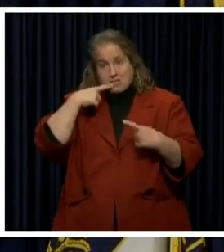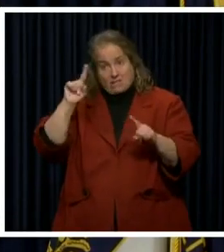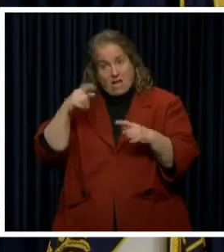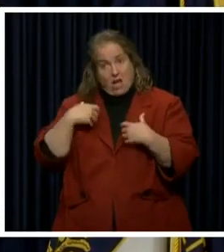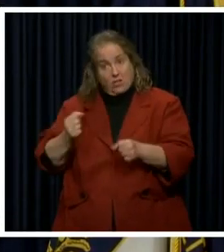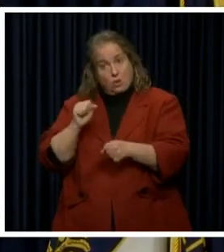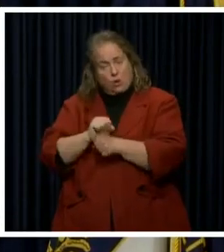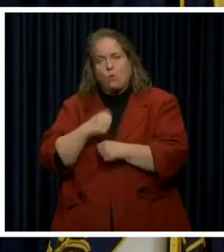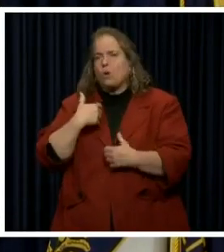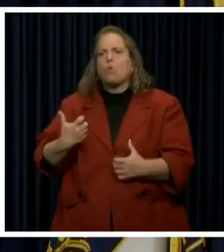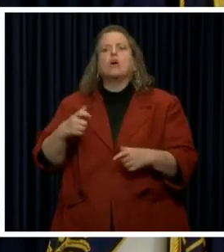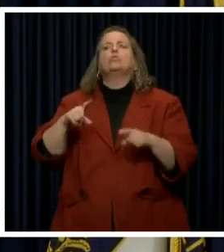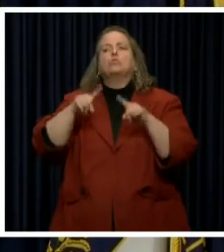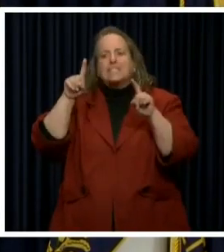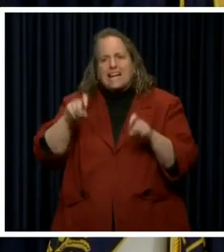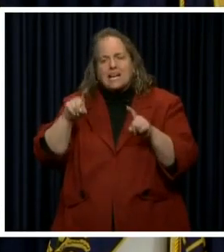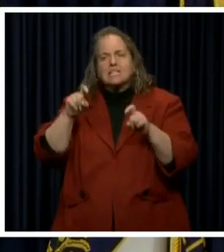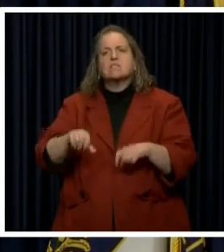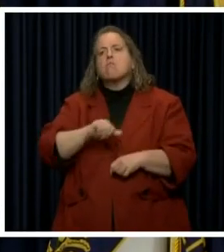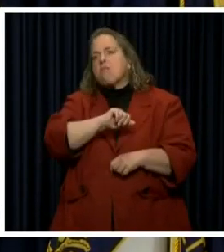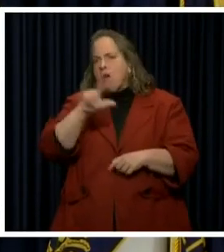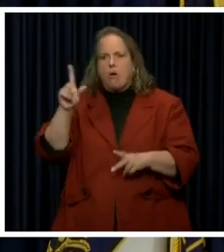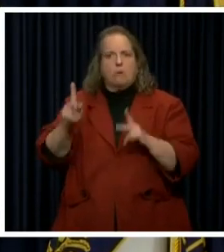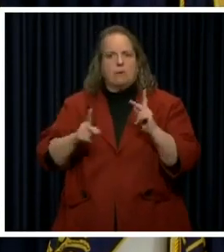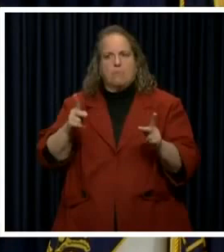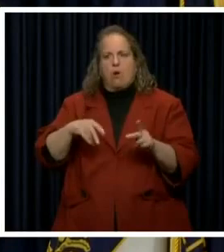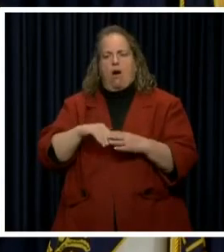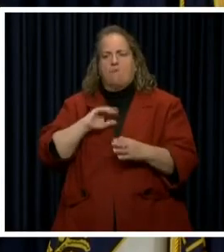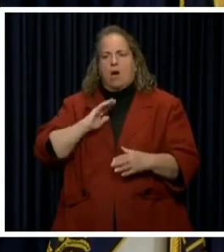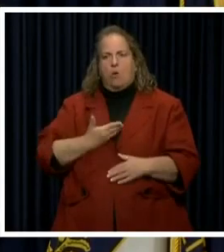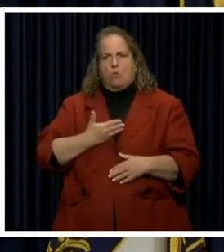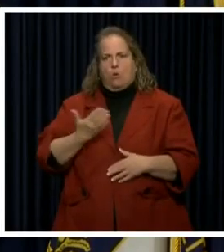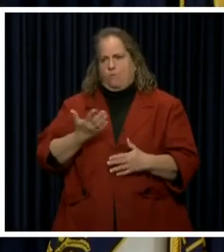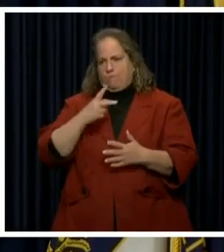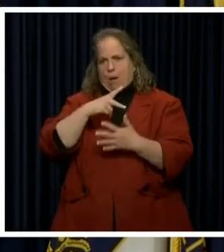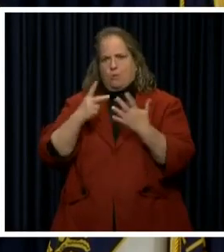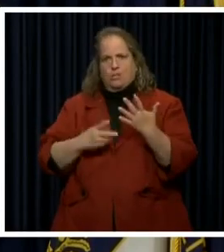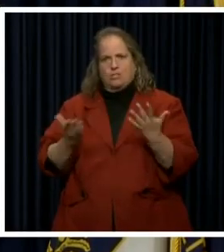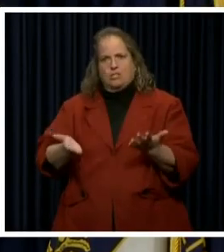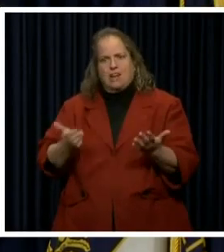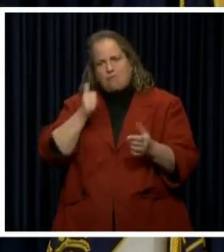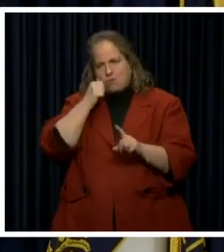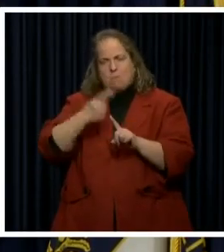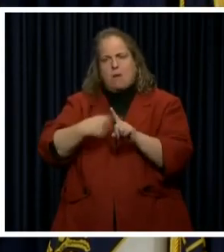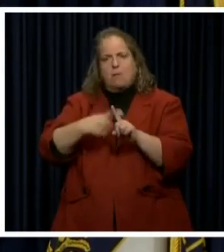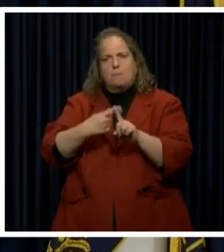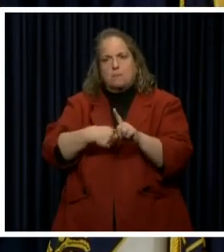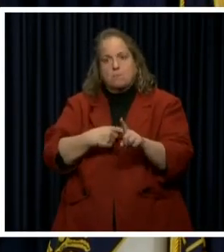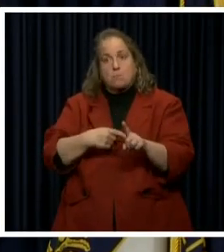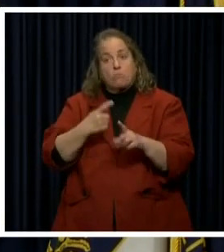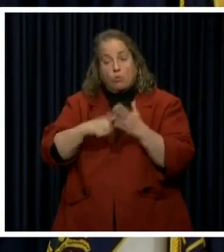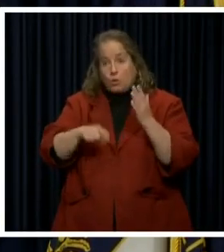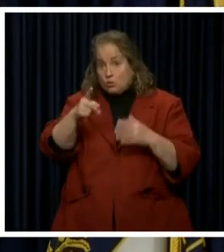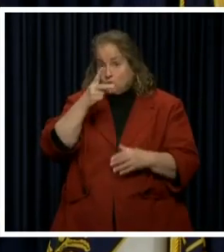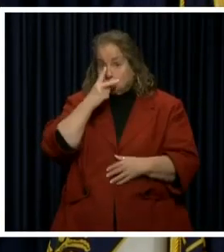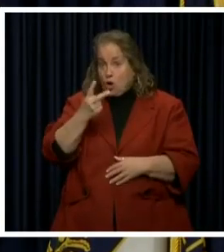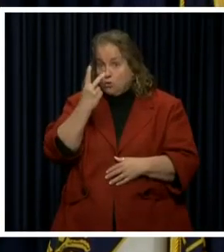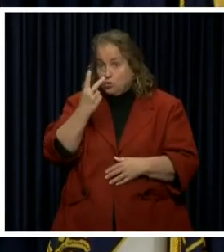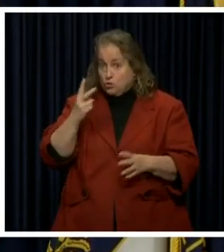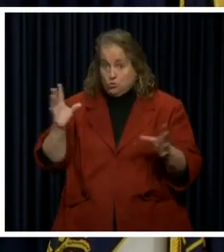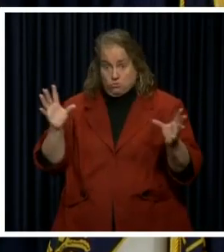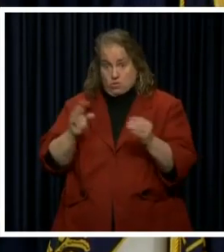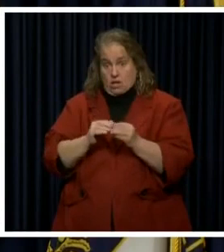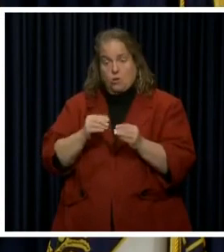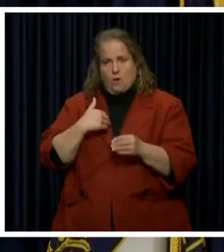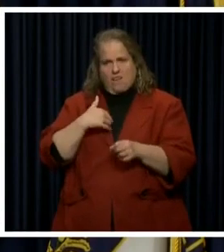we got to test over 2% of our population every month. I will tell you, with what you just saw, with these two together, we have enough